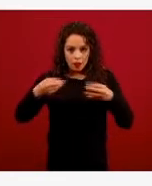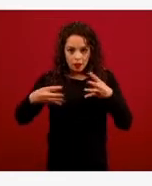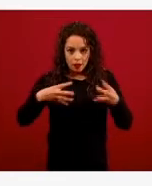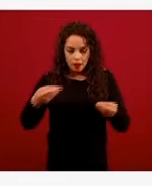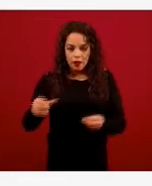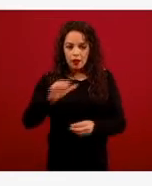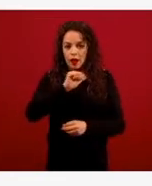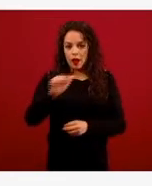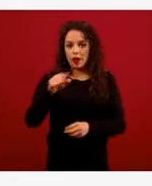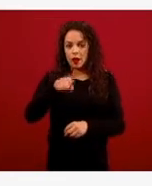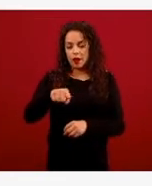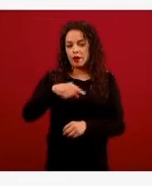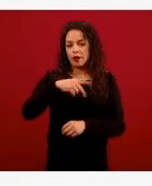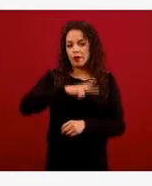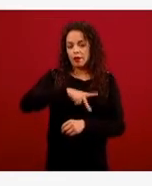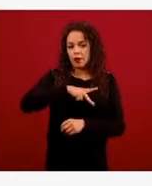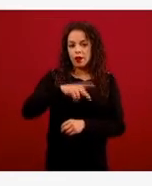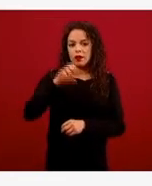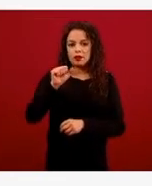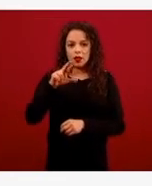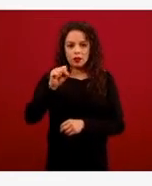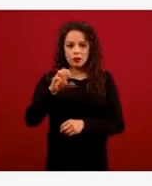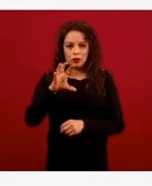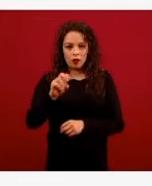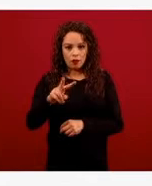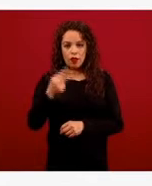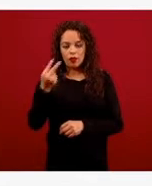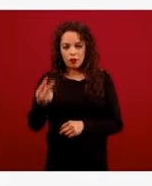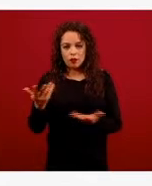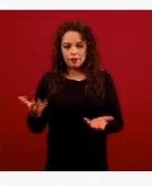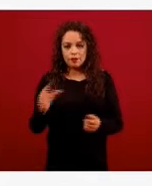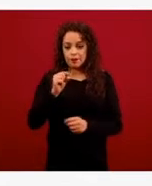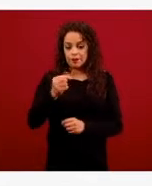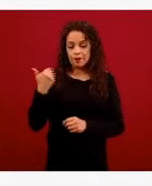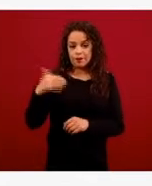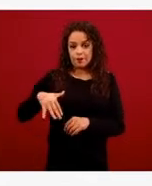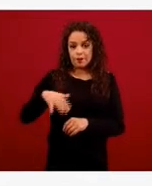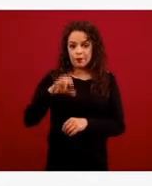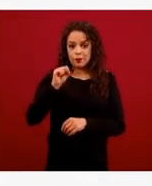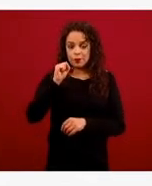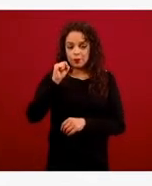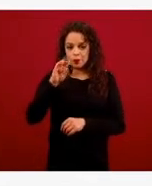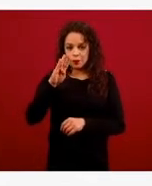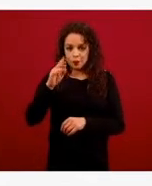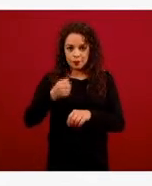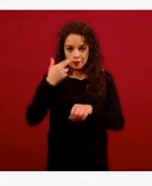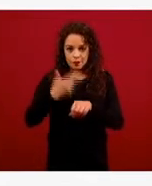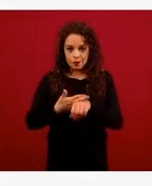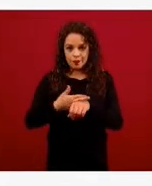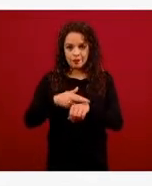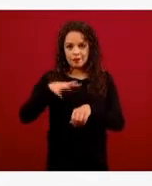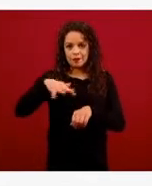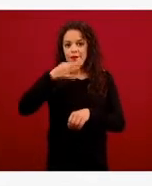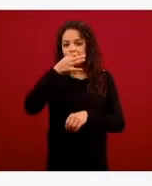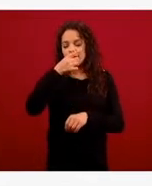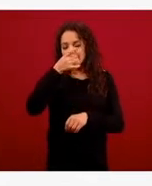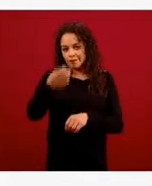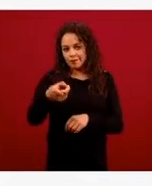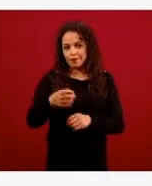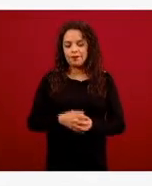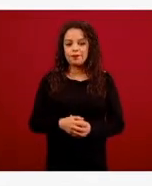matter. Remember, what are the ways in which a person can be infected with SARS-CoV-2? First of all, could